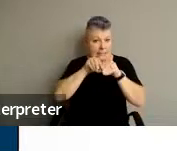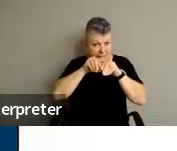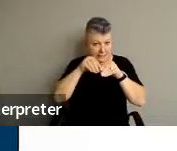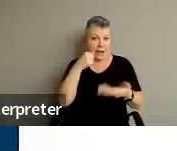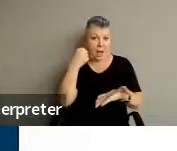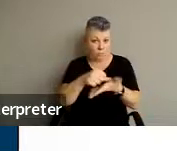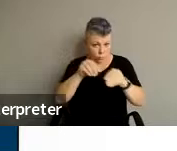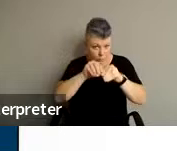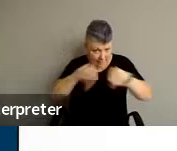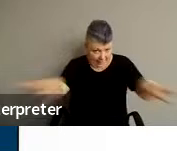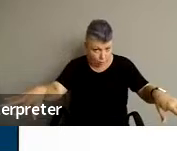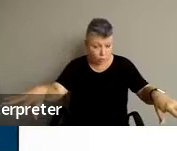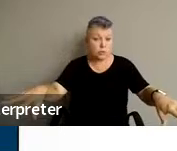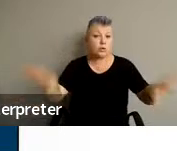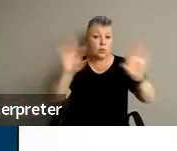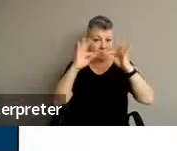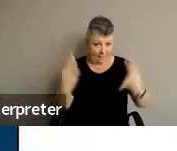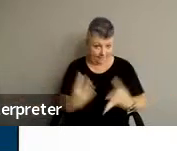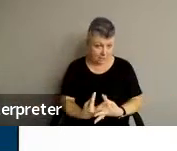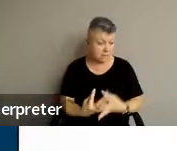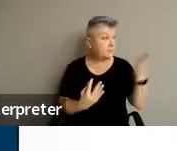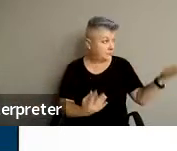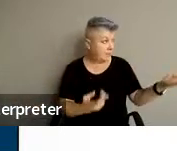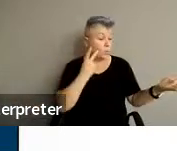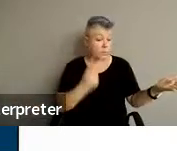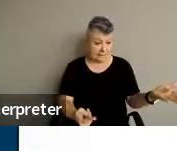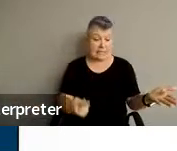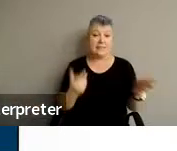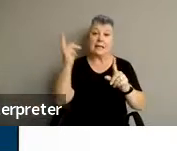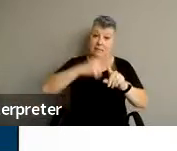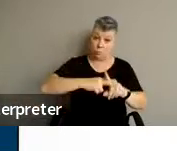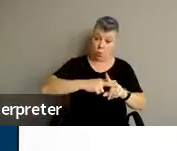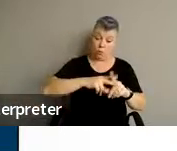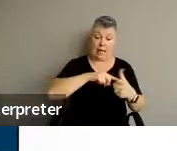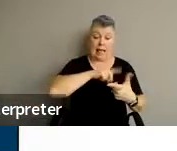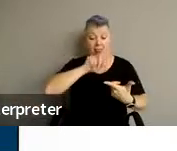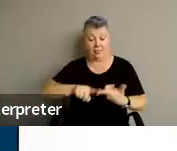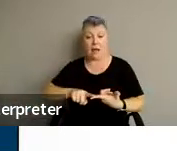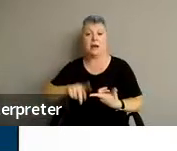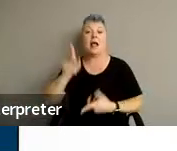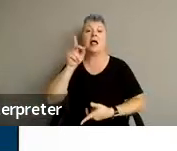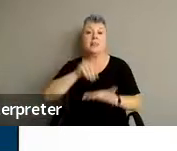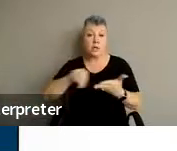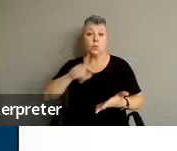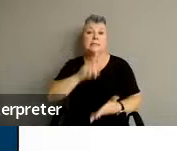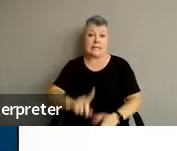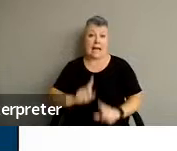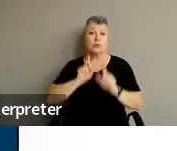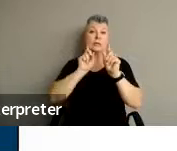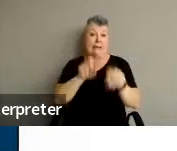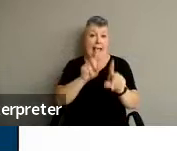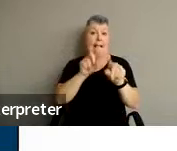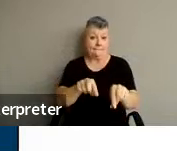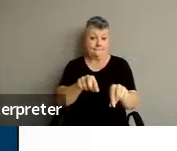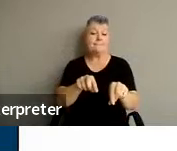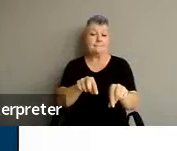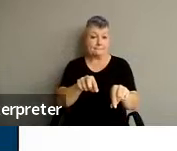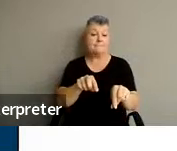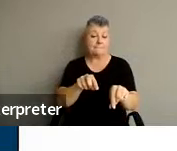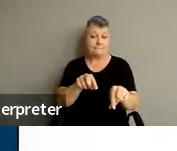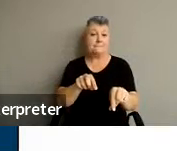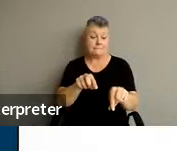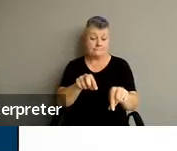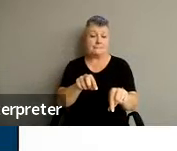year. So that is the enrolled column. And then of course, those that actually attended the services for ESY. So that is the first half